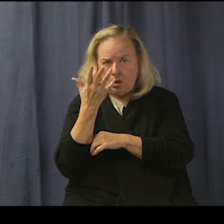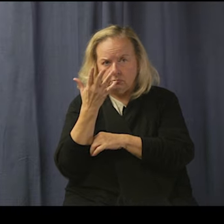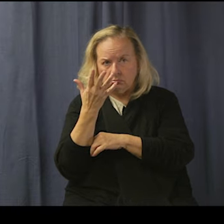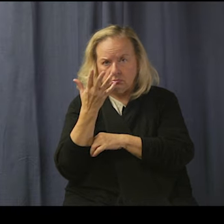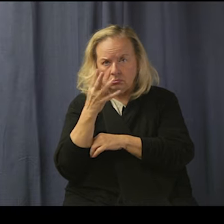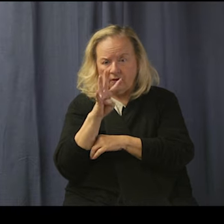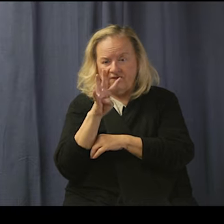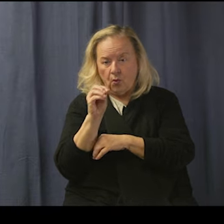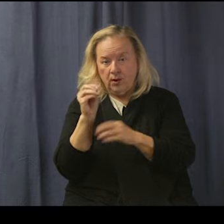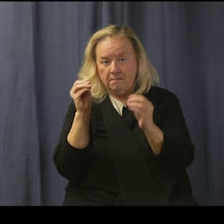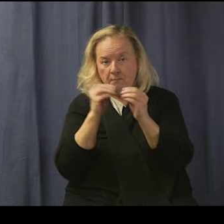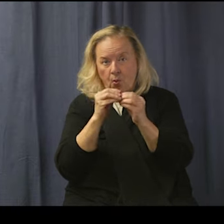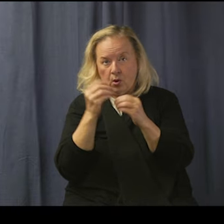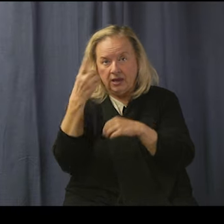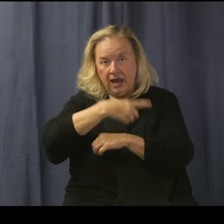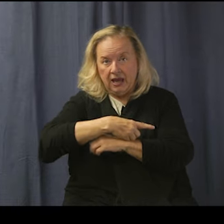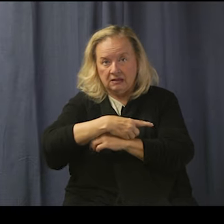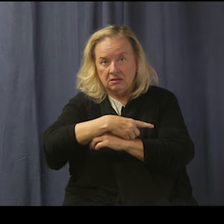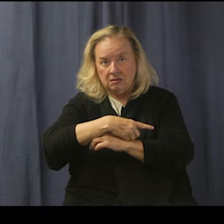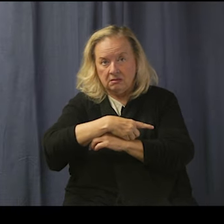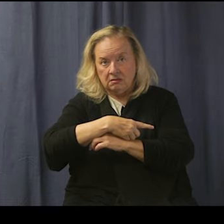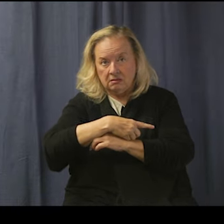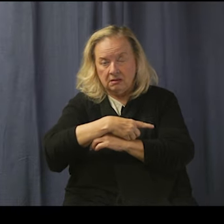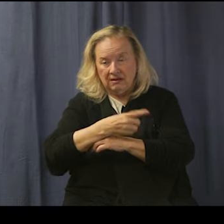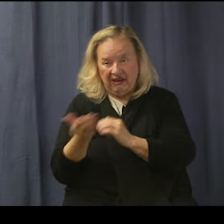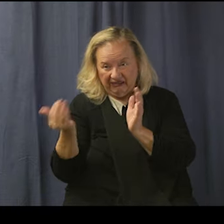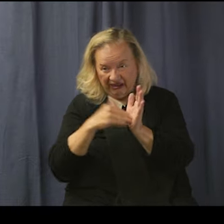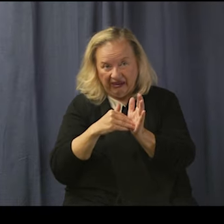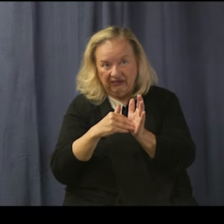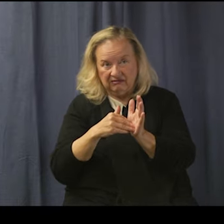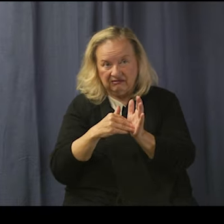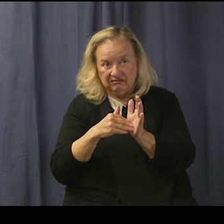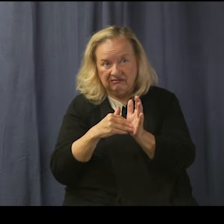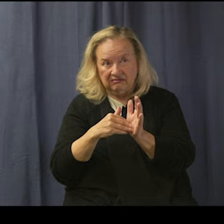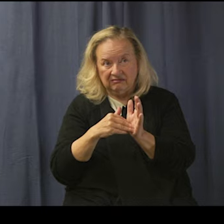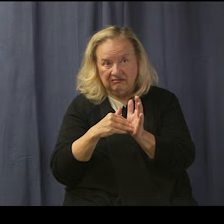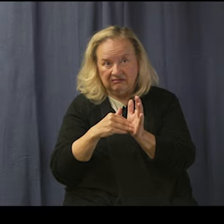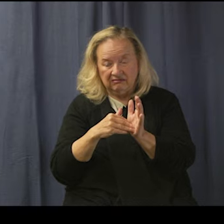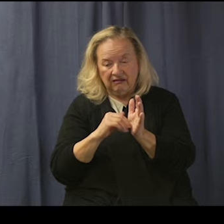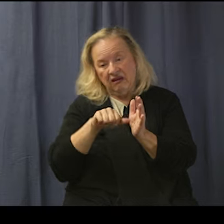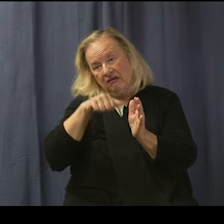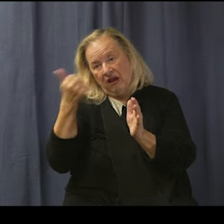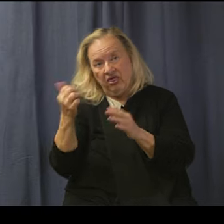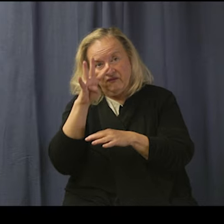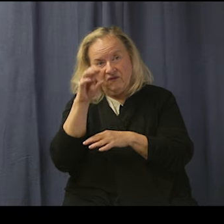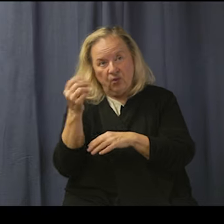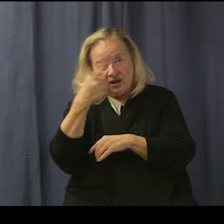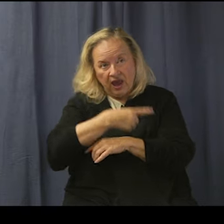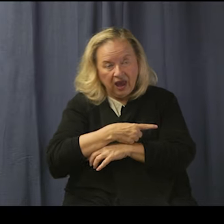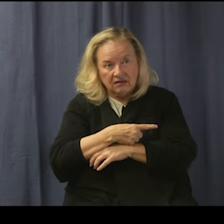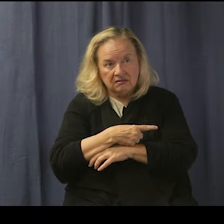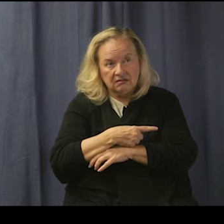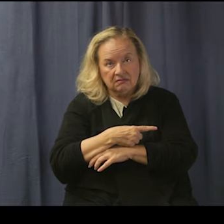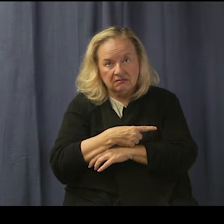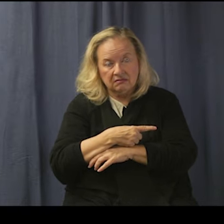What, for 40 more days? And did he do it again for another 40 days?